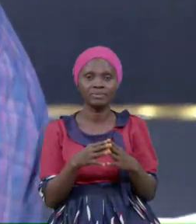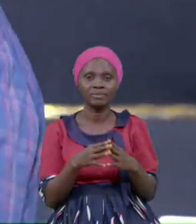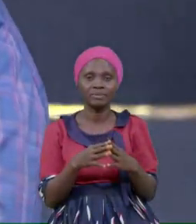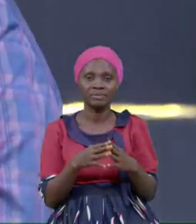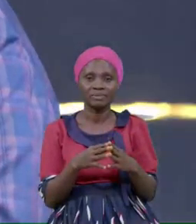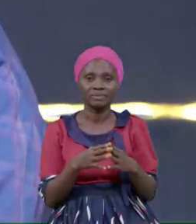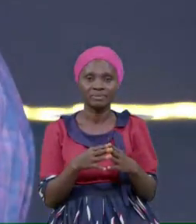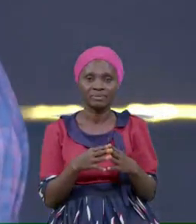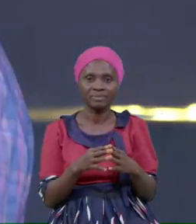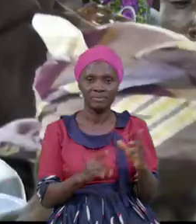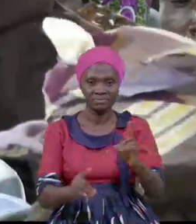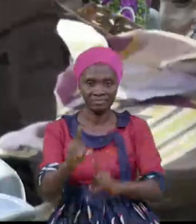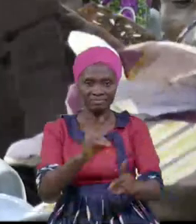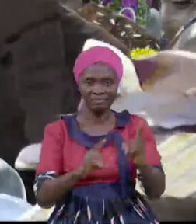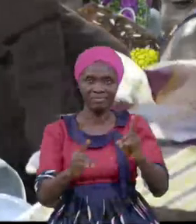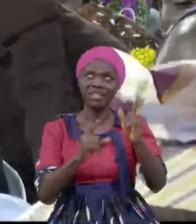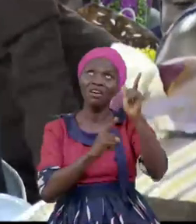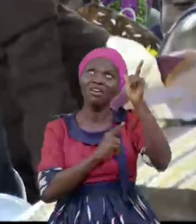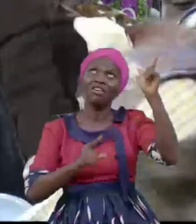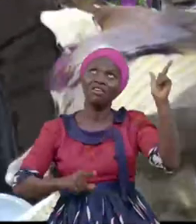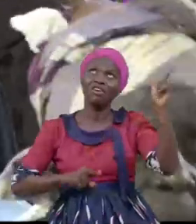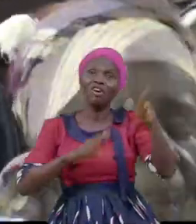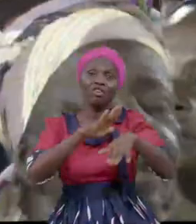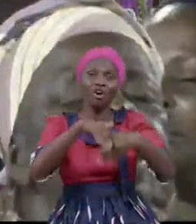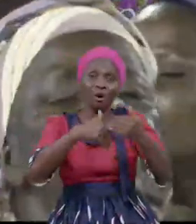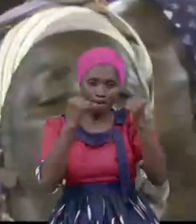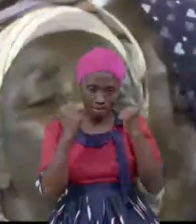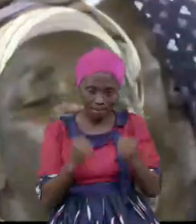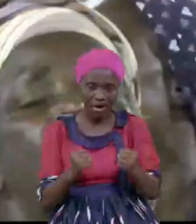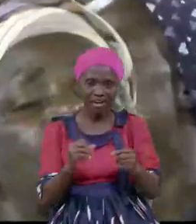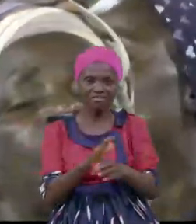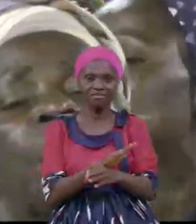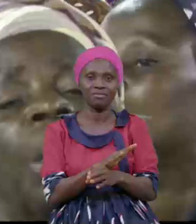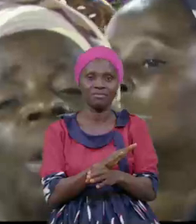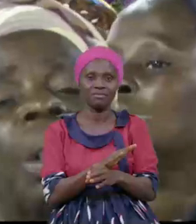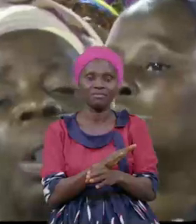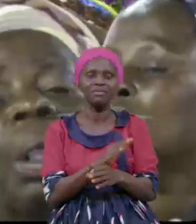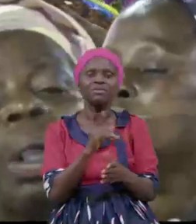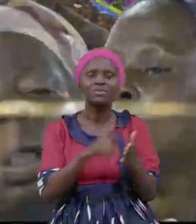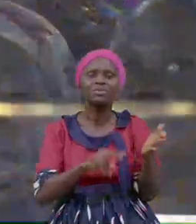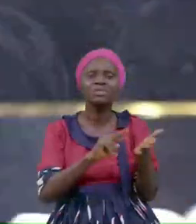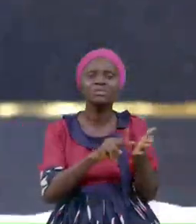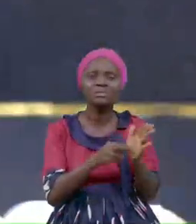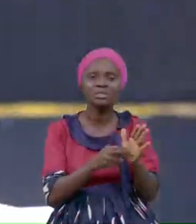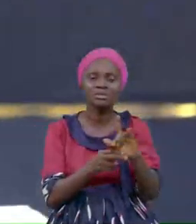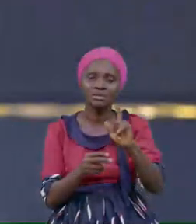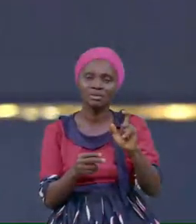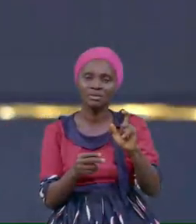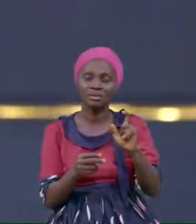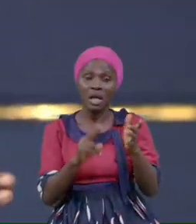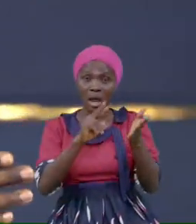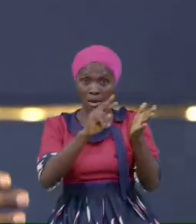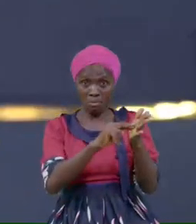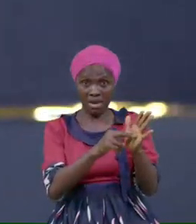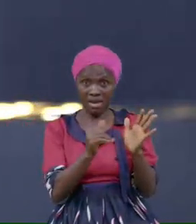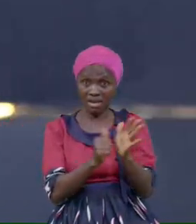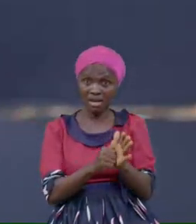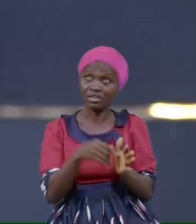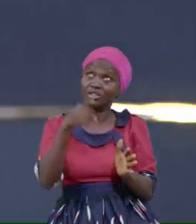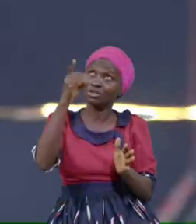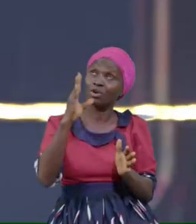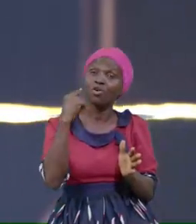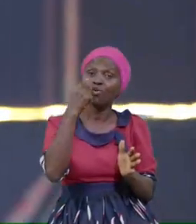Lord Almighty. Lord Almighty. What does that mean? That means God, who said he